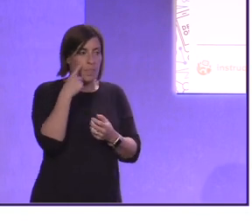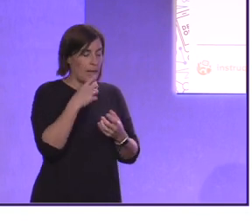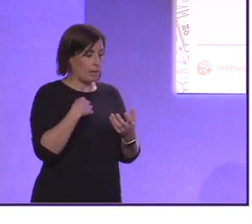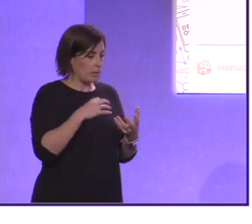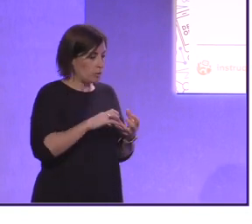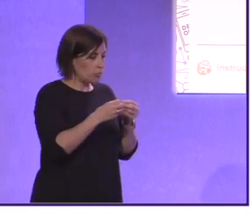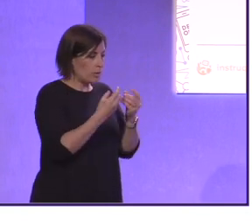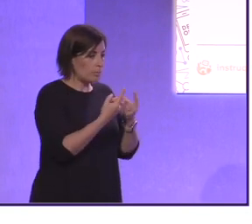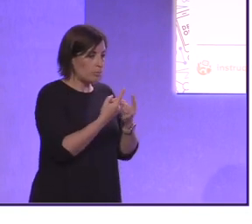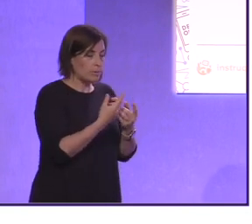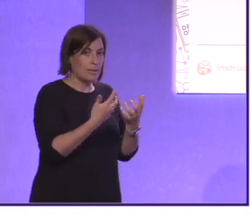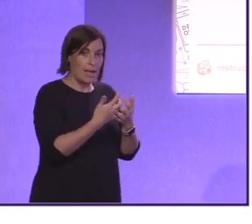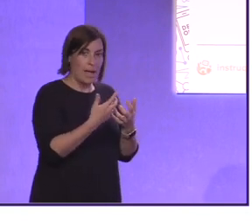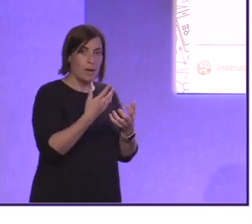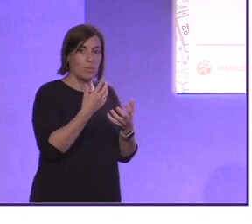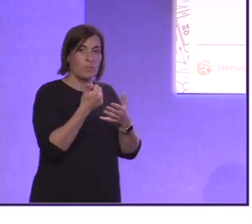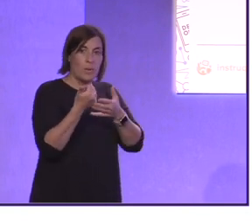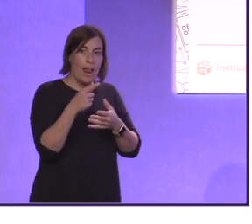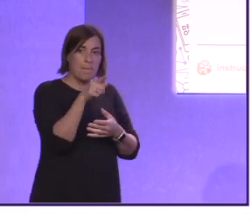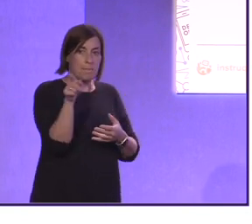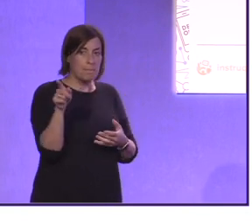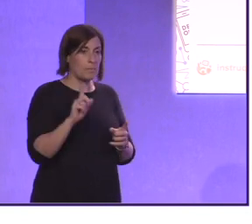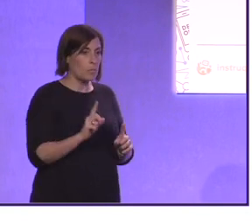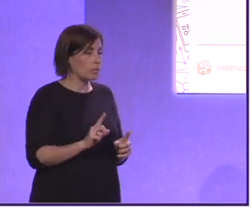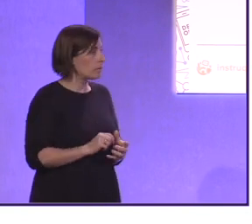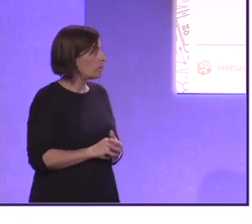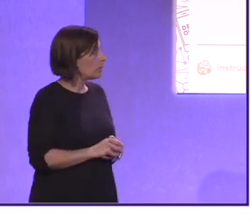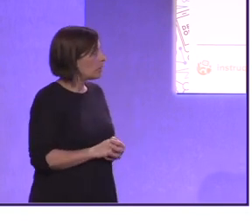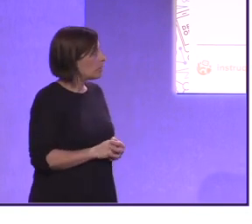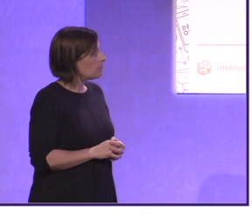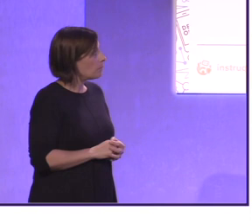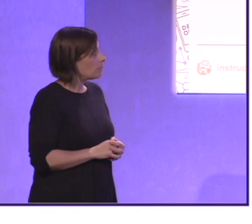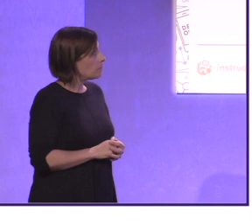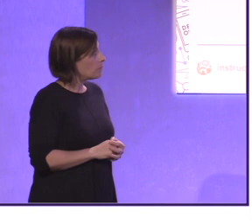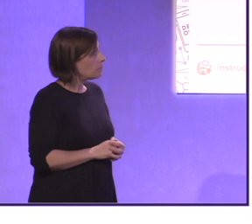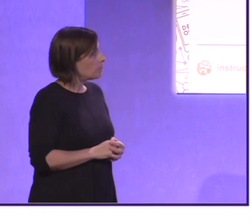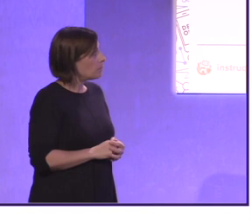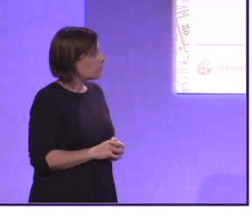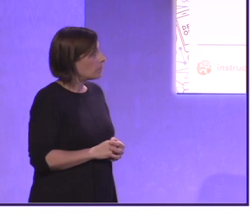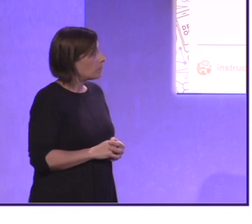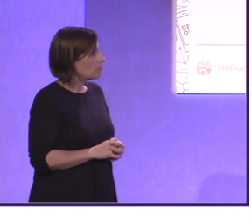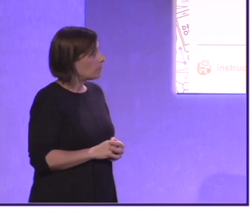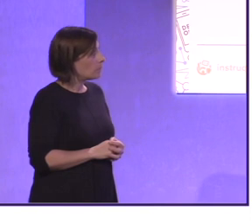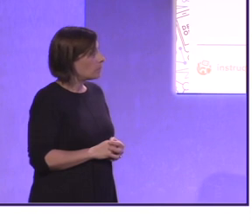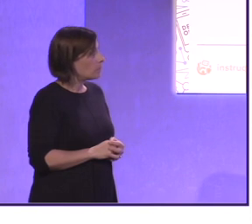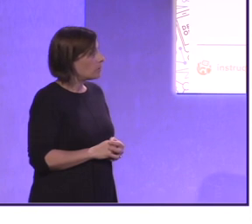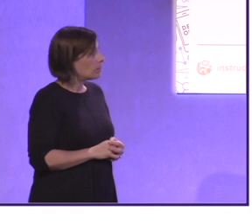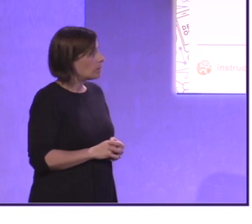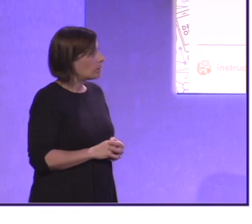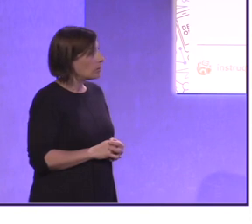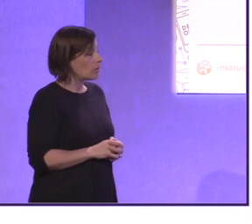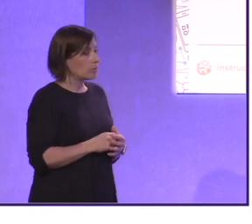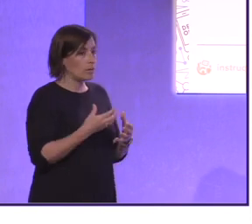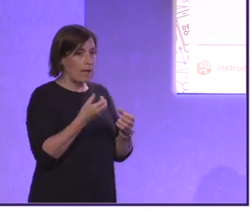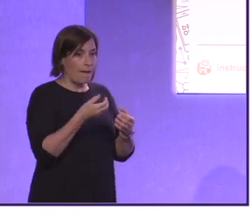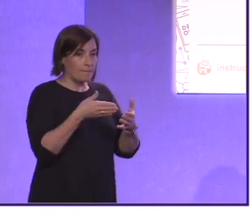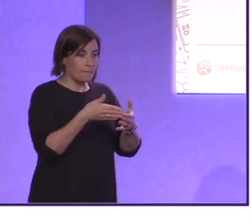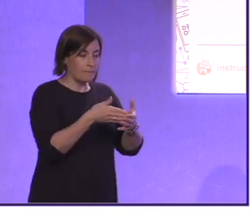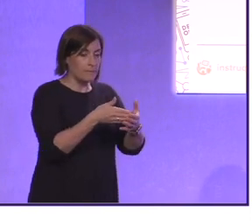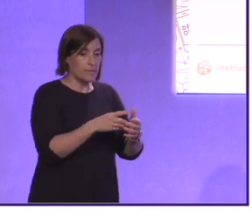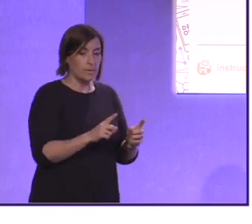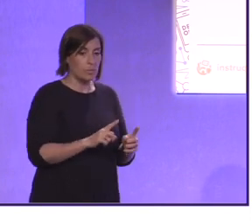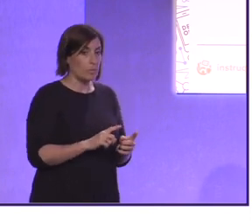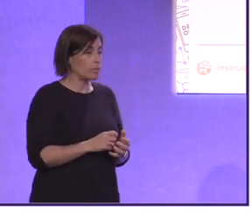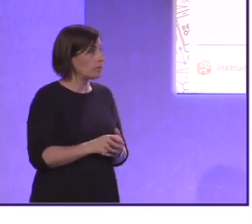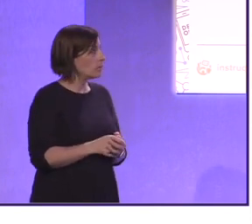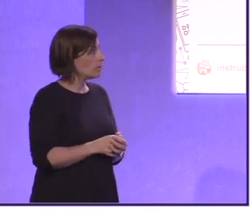help the users? What are their constraints? A little bit referring to the talk earlier, what are the constraints and the capabilities of those users? For